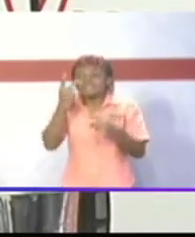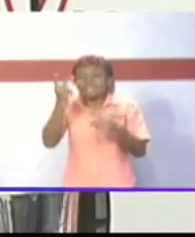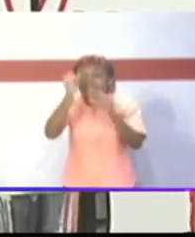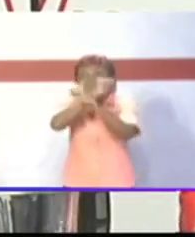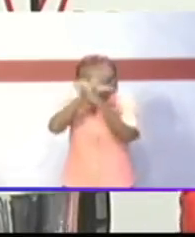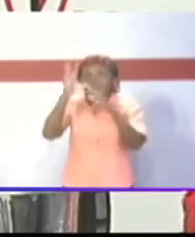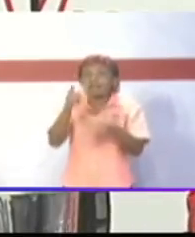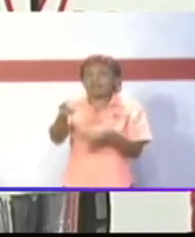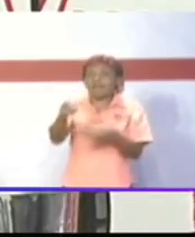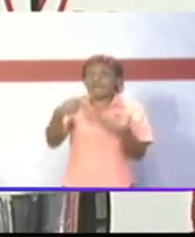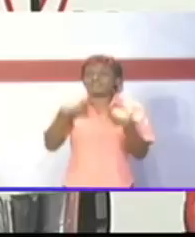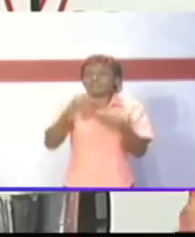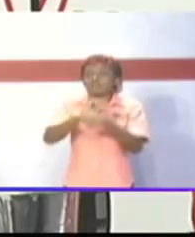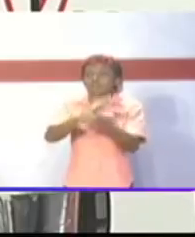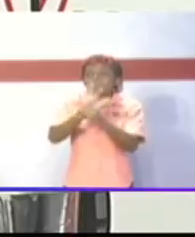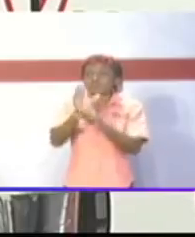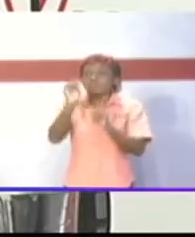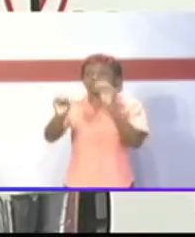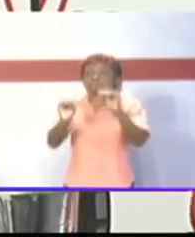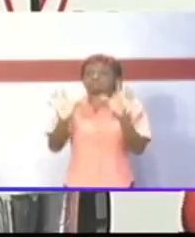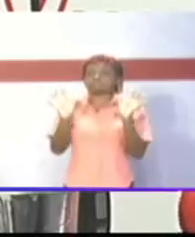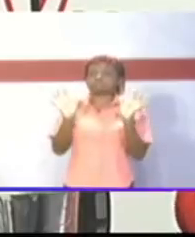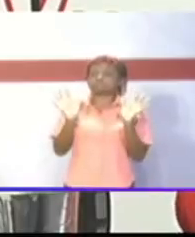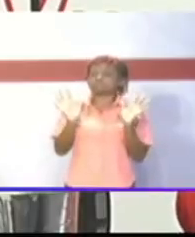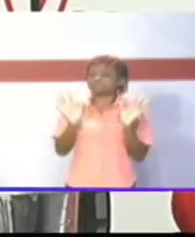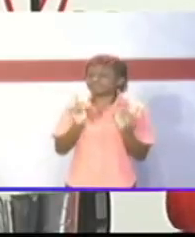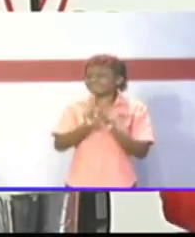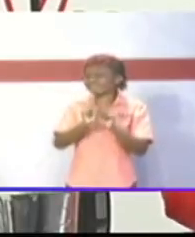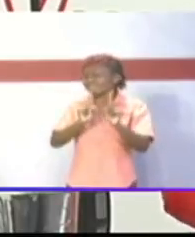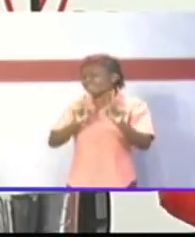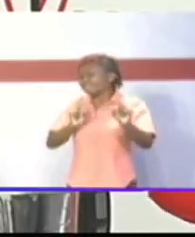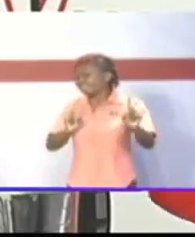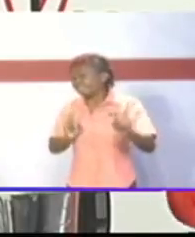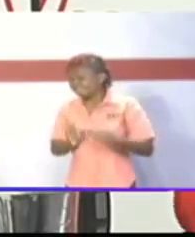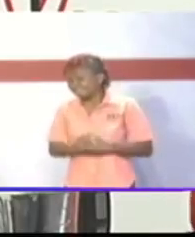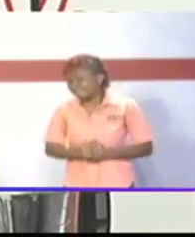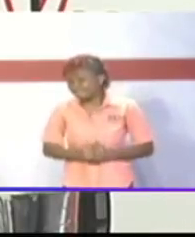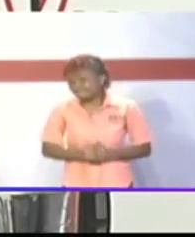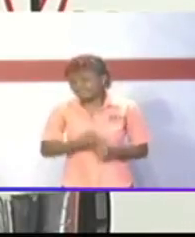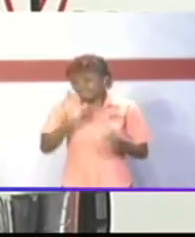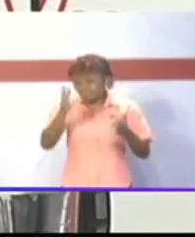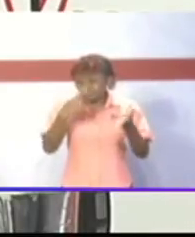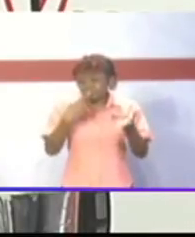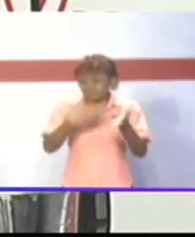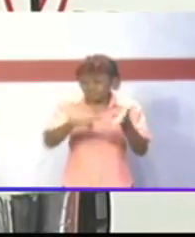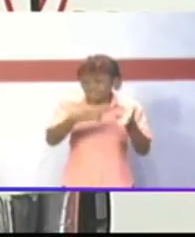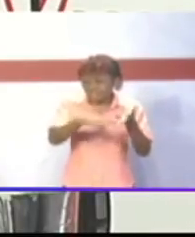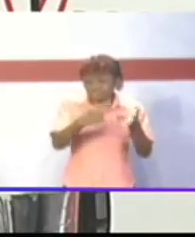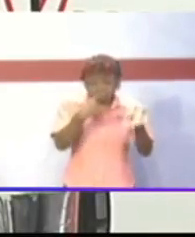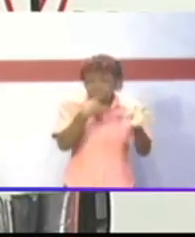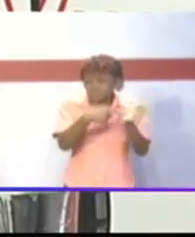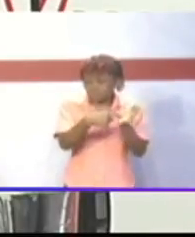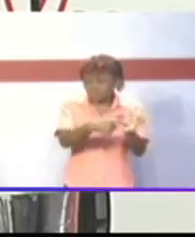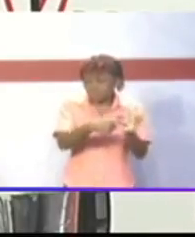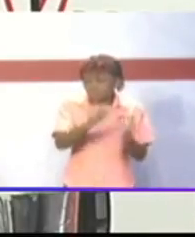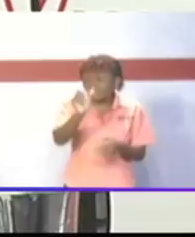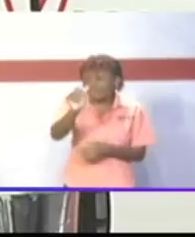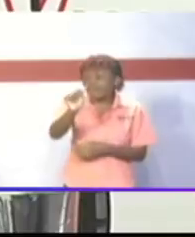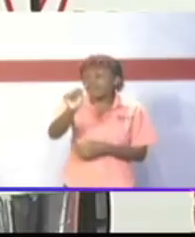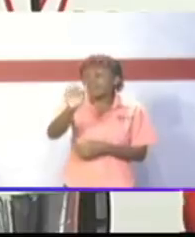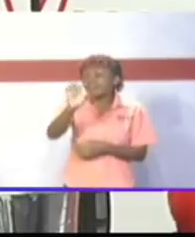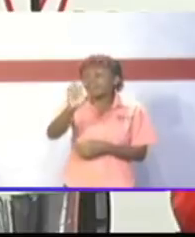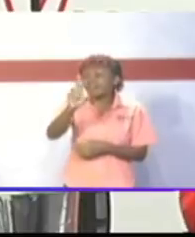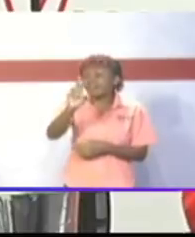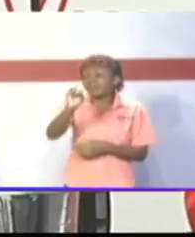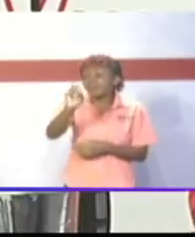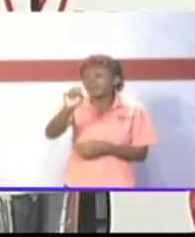we could come out of this. The research has shown from very early that aerosols play a role and that